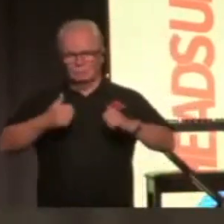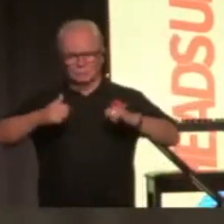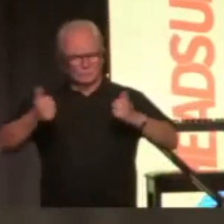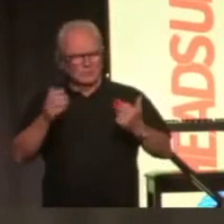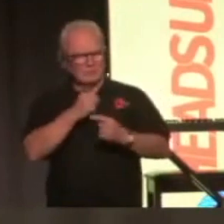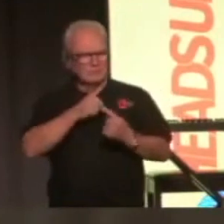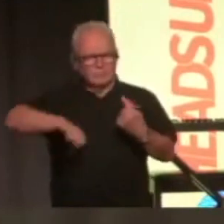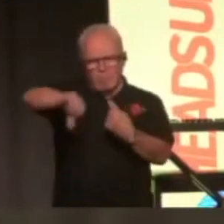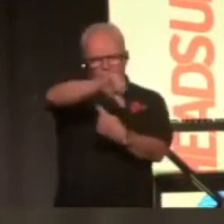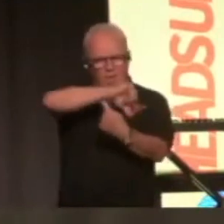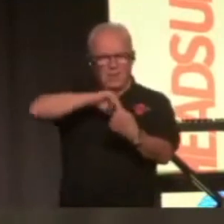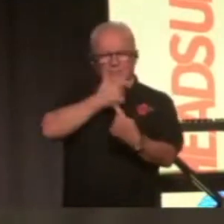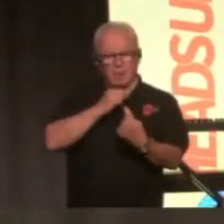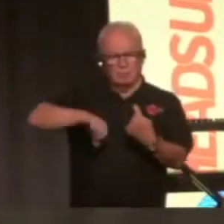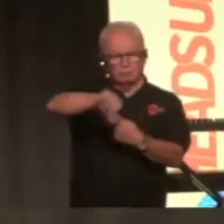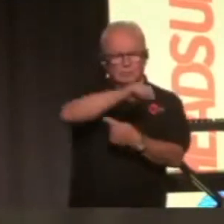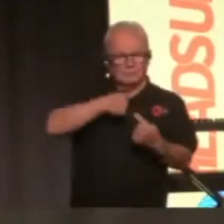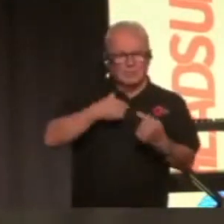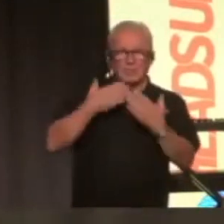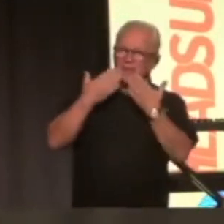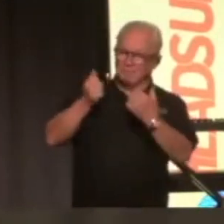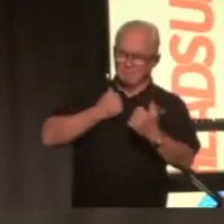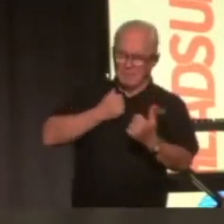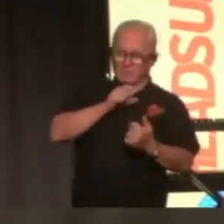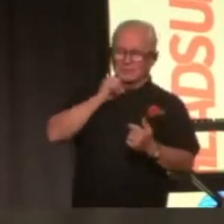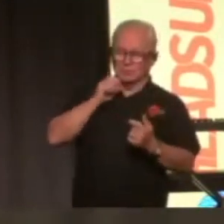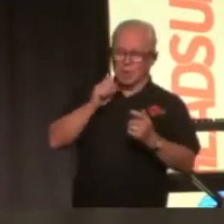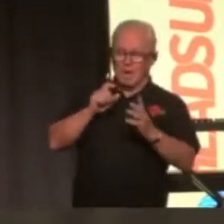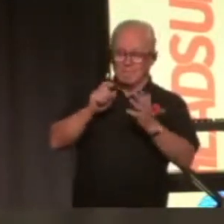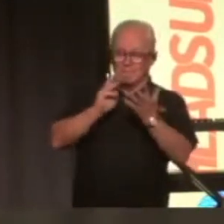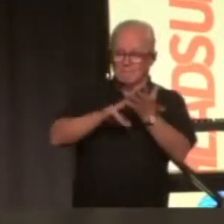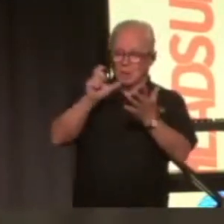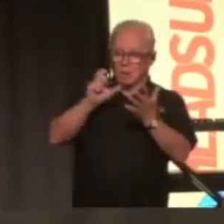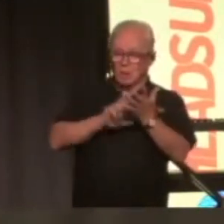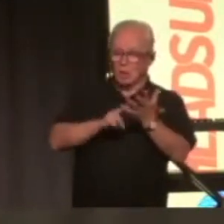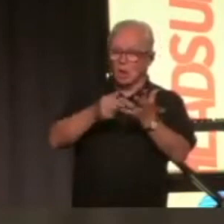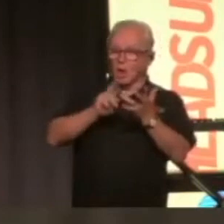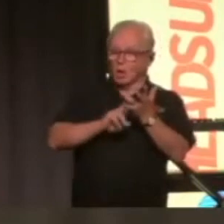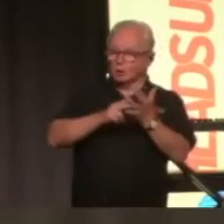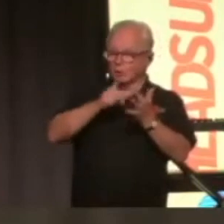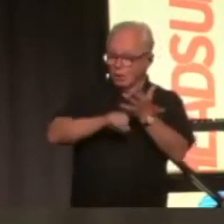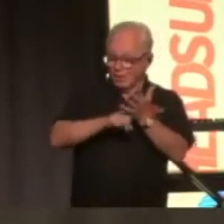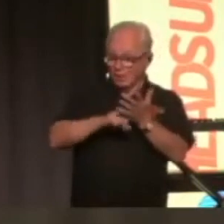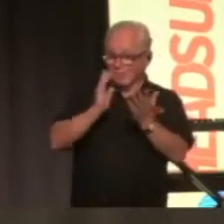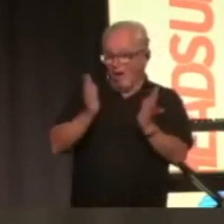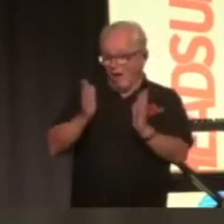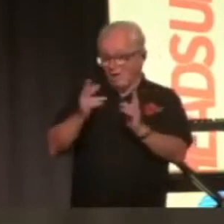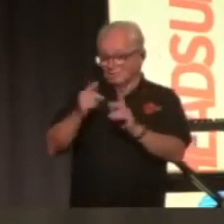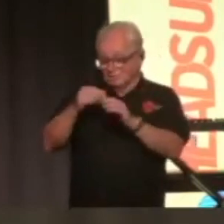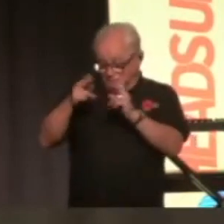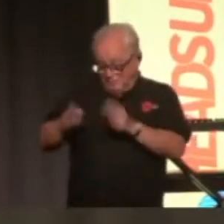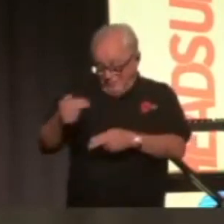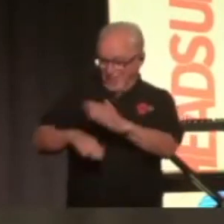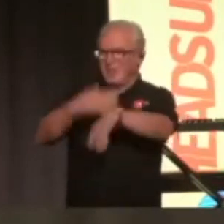people around you. I want to thank my pastor, Pastor McConnell, who's sadly, he's passed away. He's standing up in